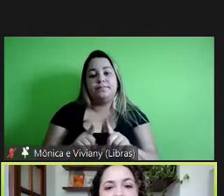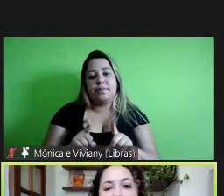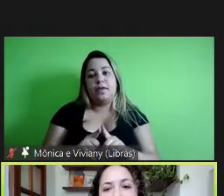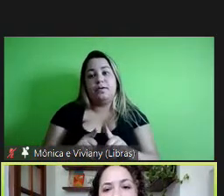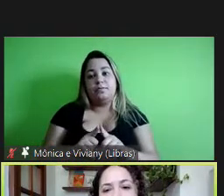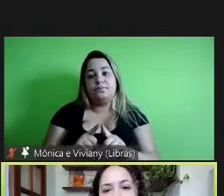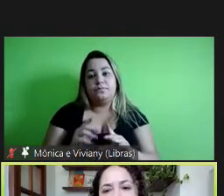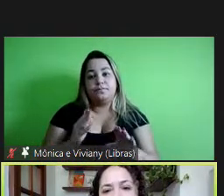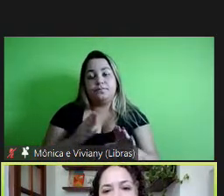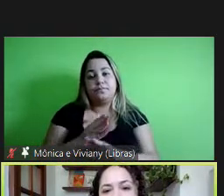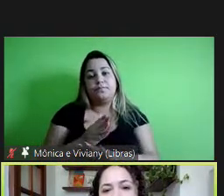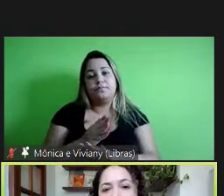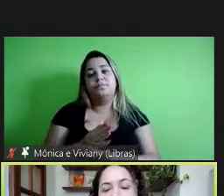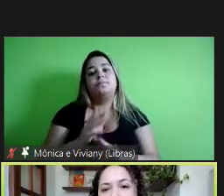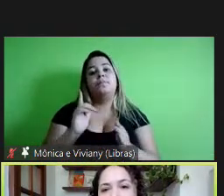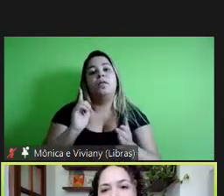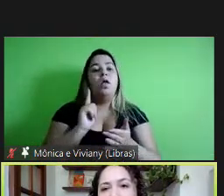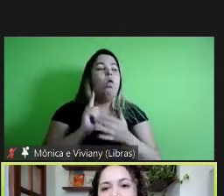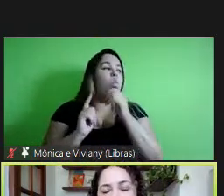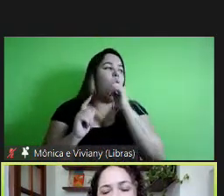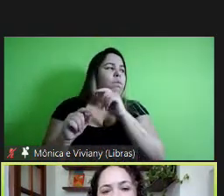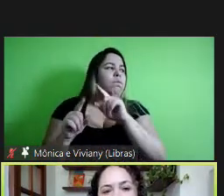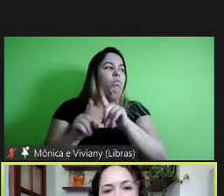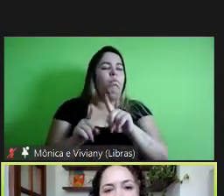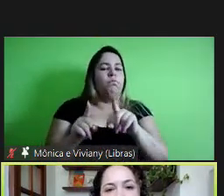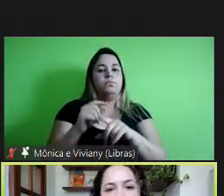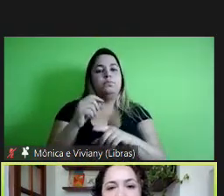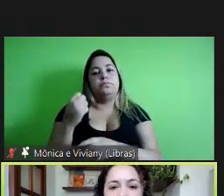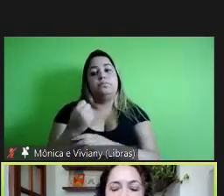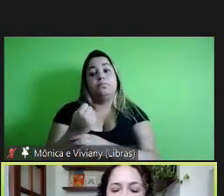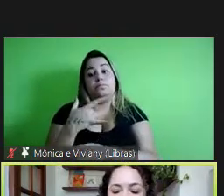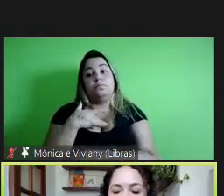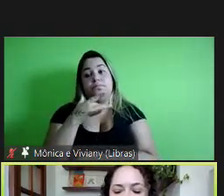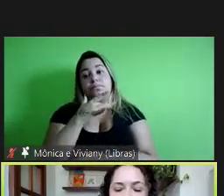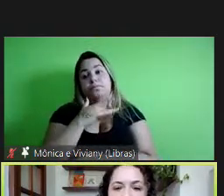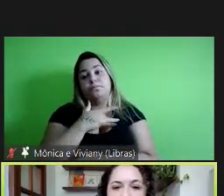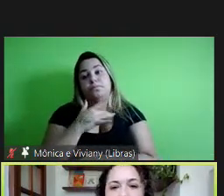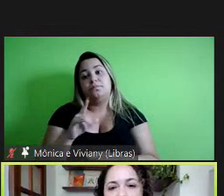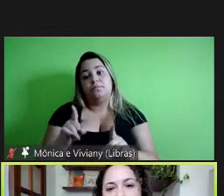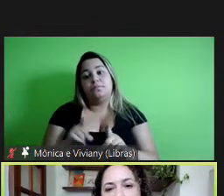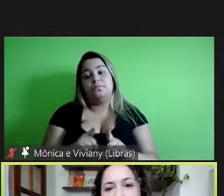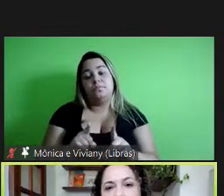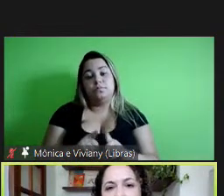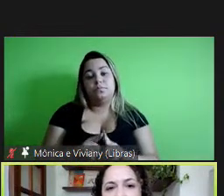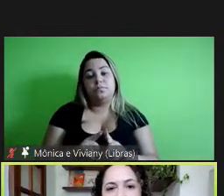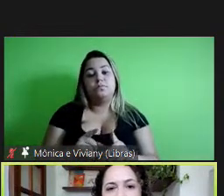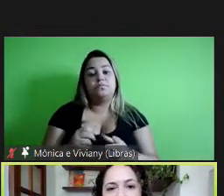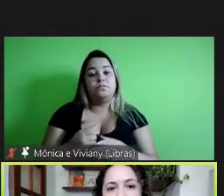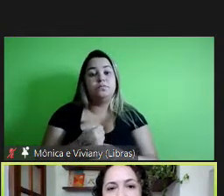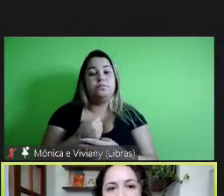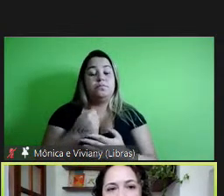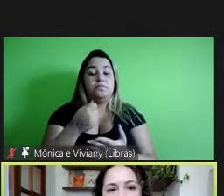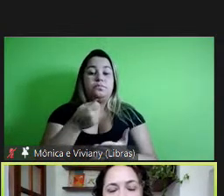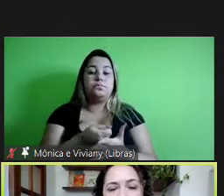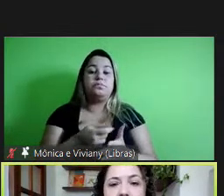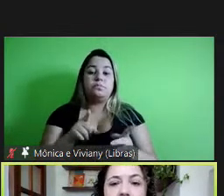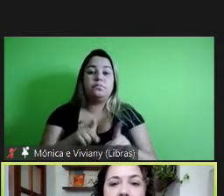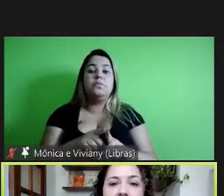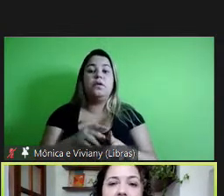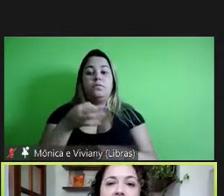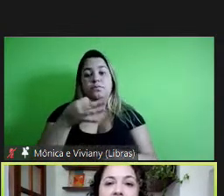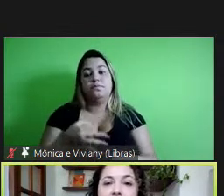let's go within the role of the primary healthcare in order to guarantee these